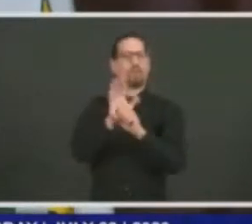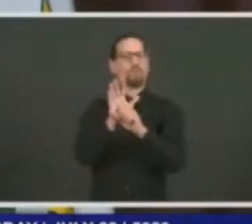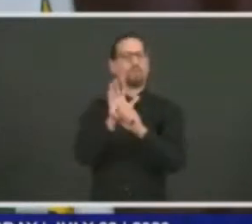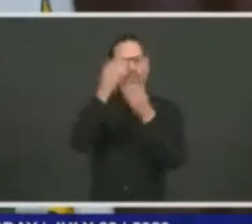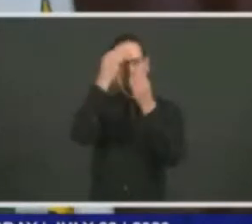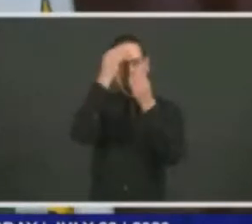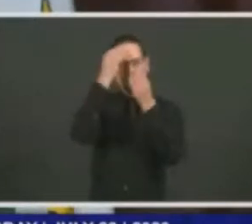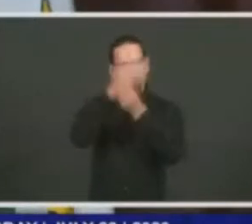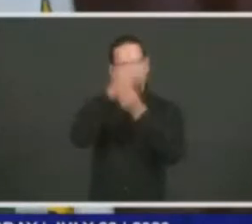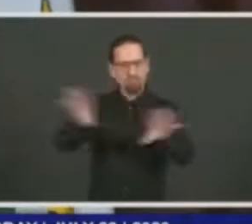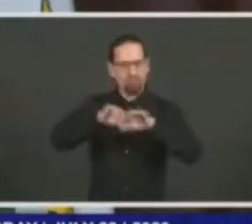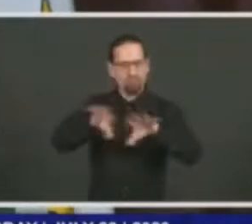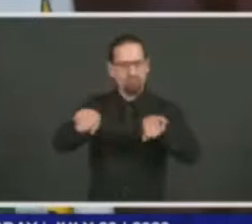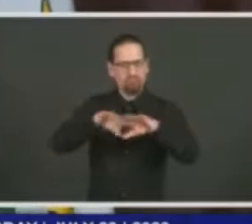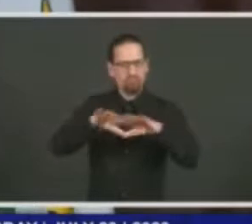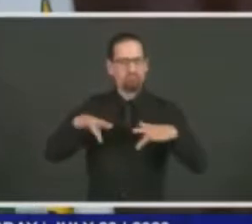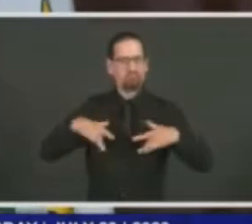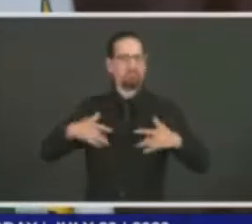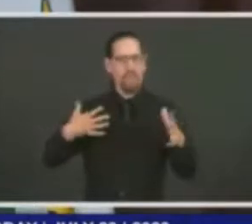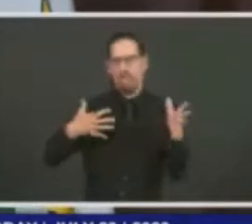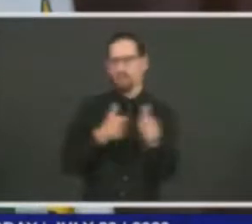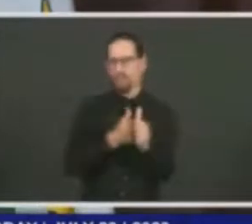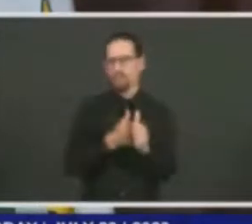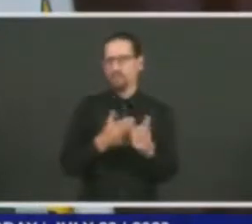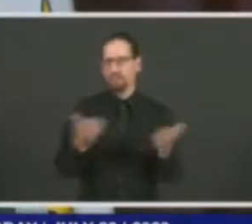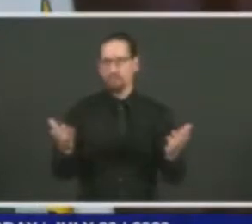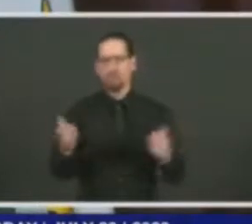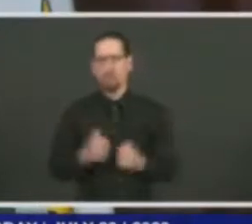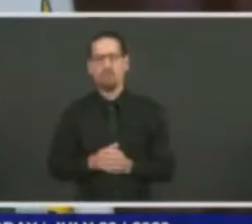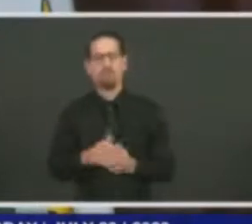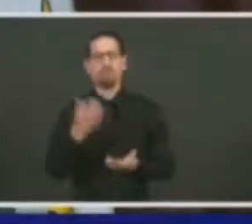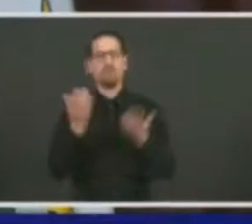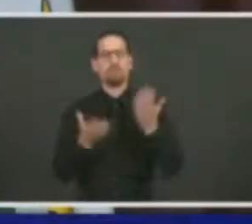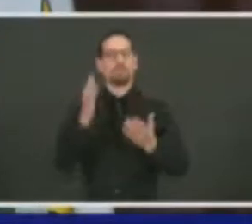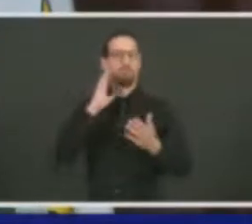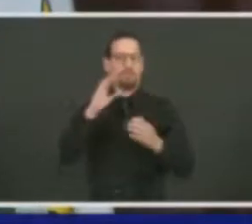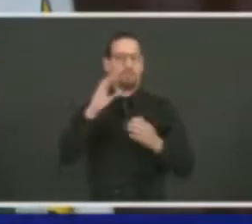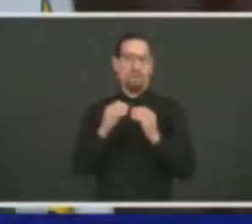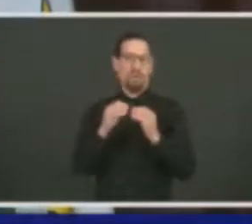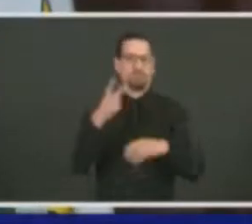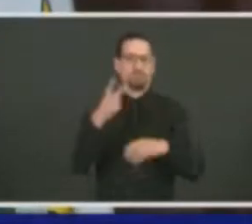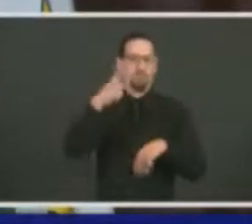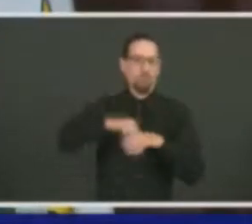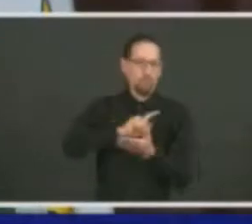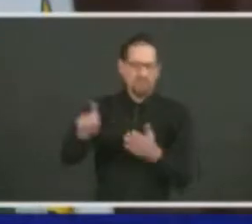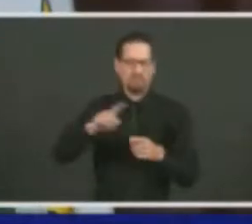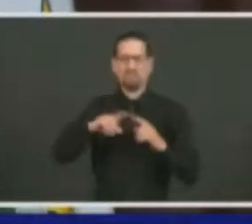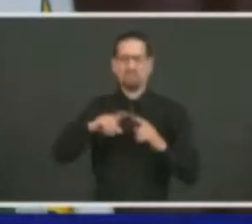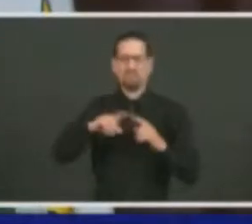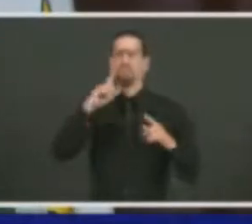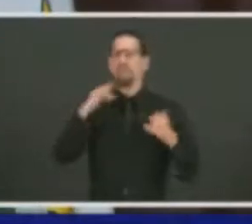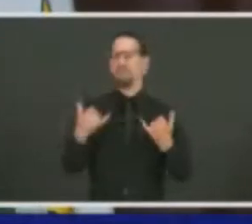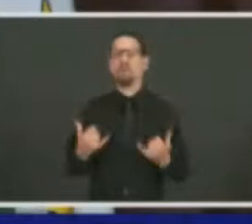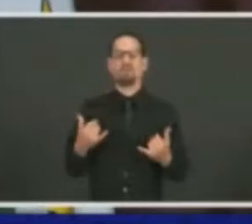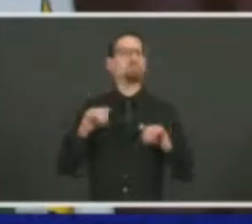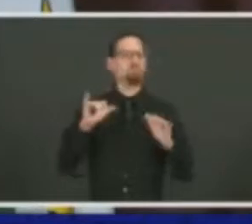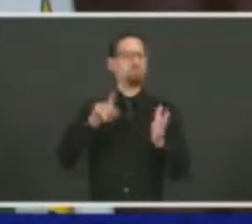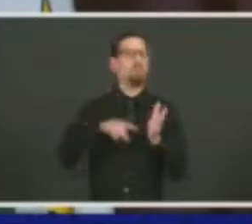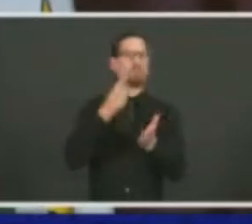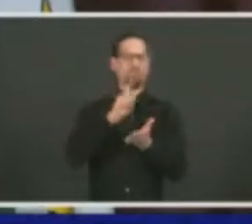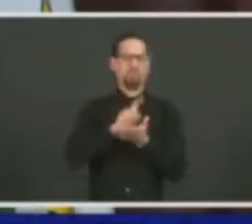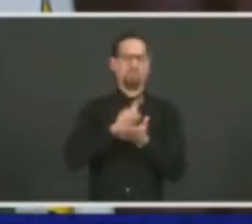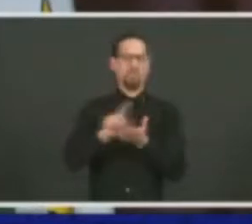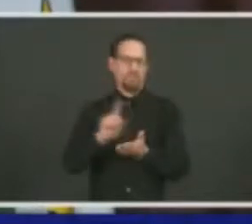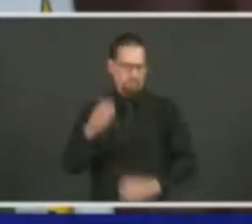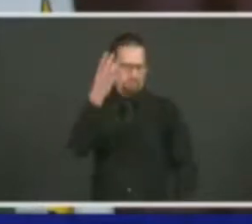press conference. There may come a time when we have to do it more frequently than once a week, but right now I think if everyone could